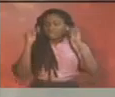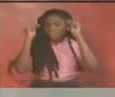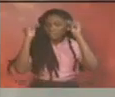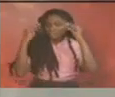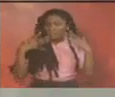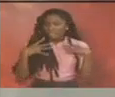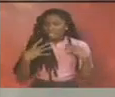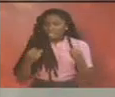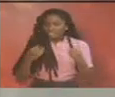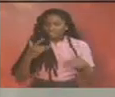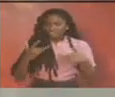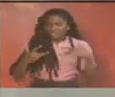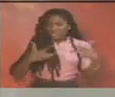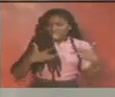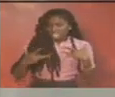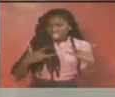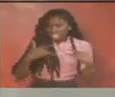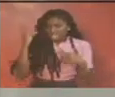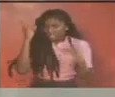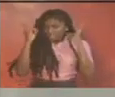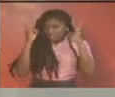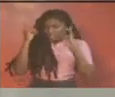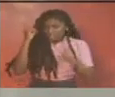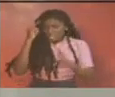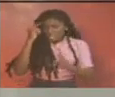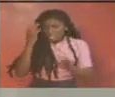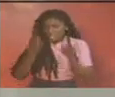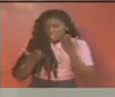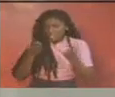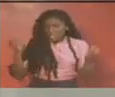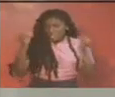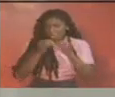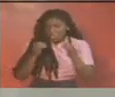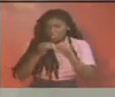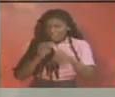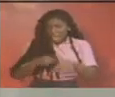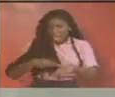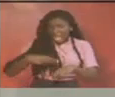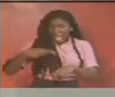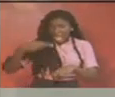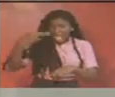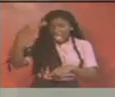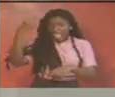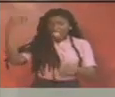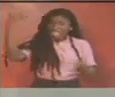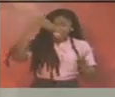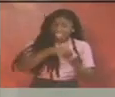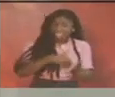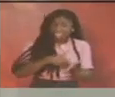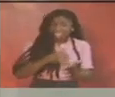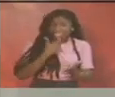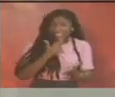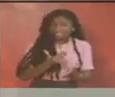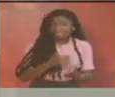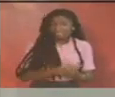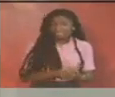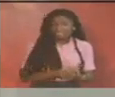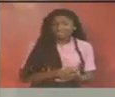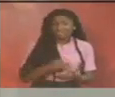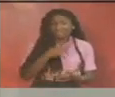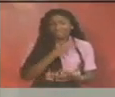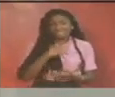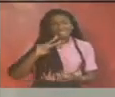concerned or anticipating a 3rd phase of infections? And my second question is to Dr. Suknanan.